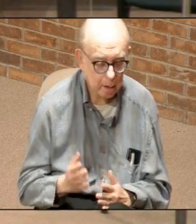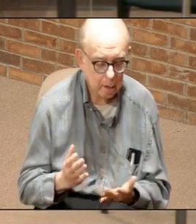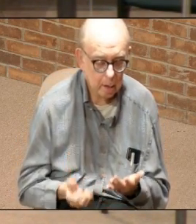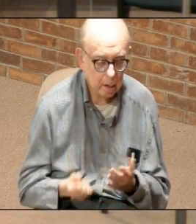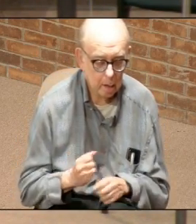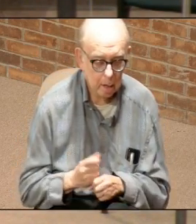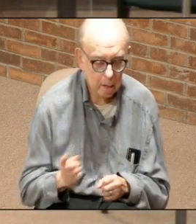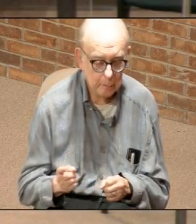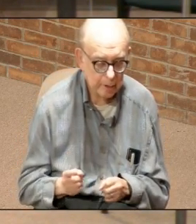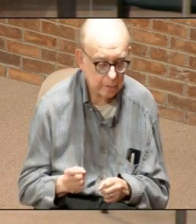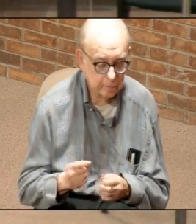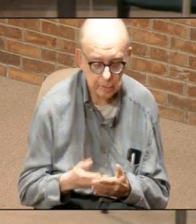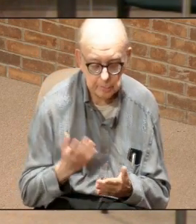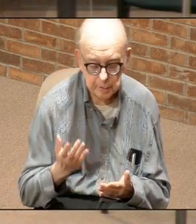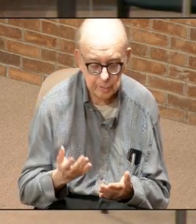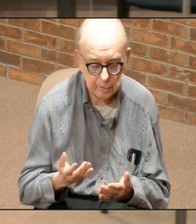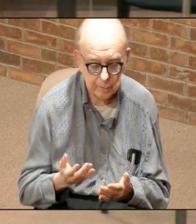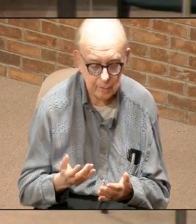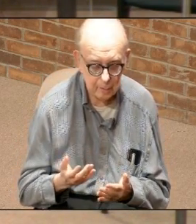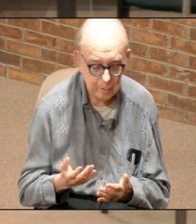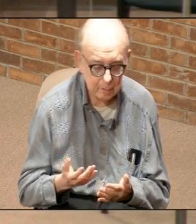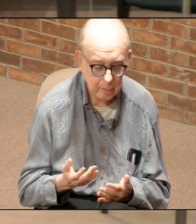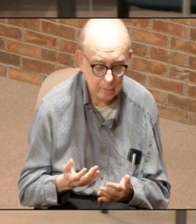it too expensive